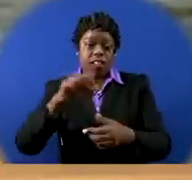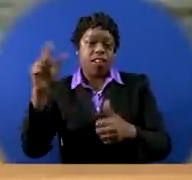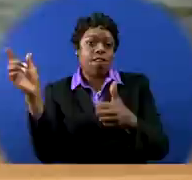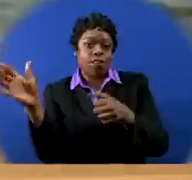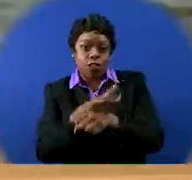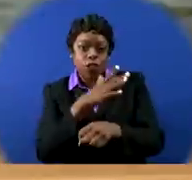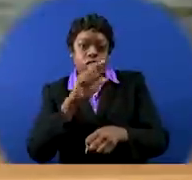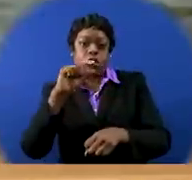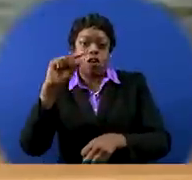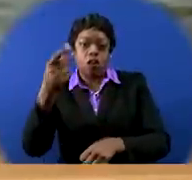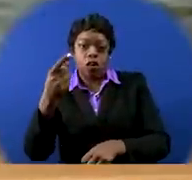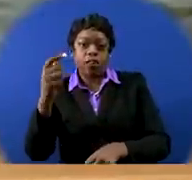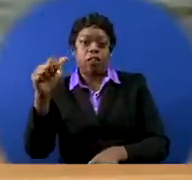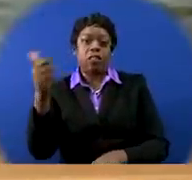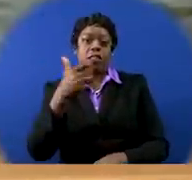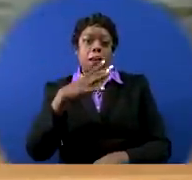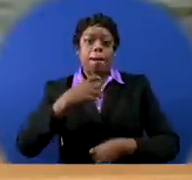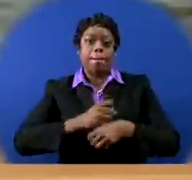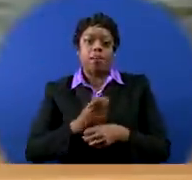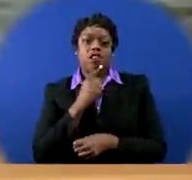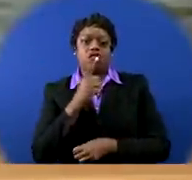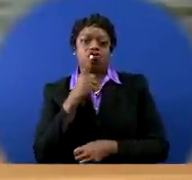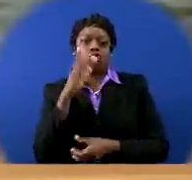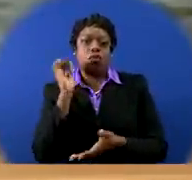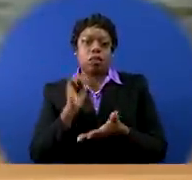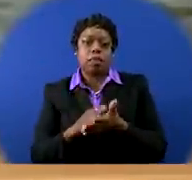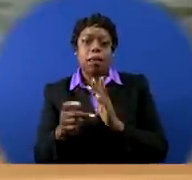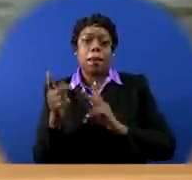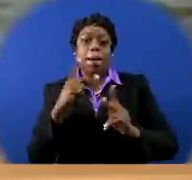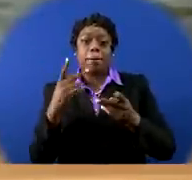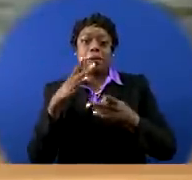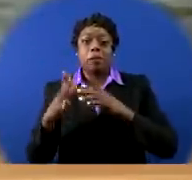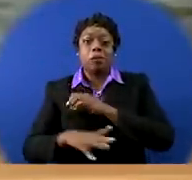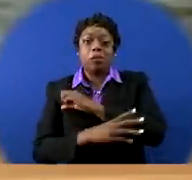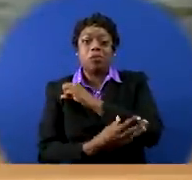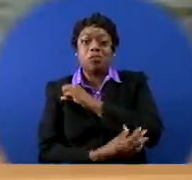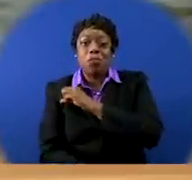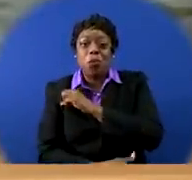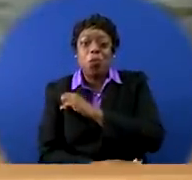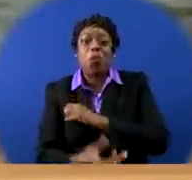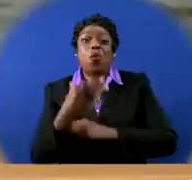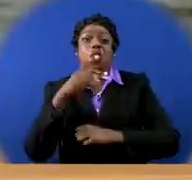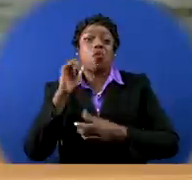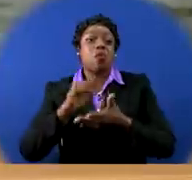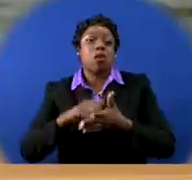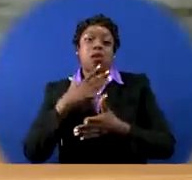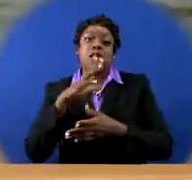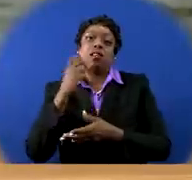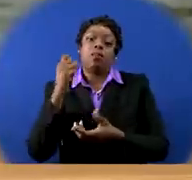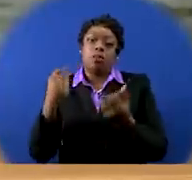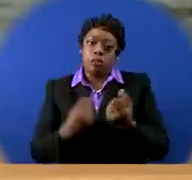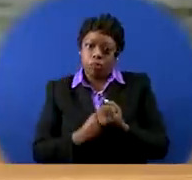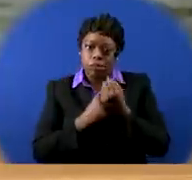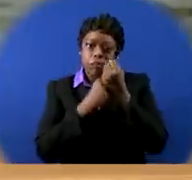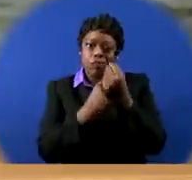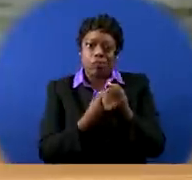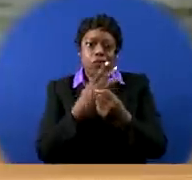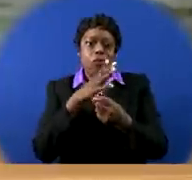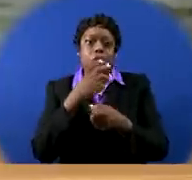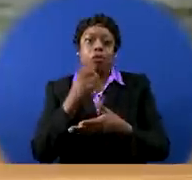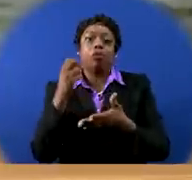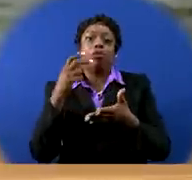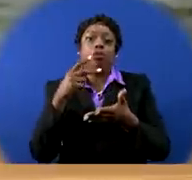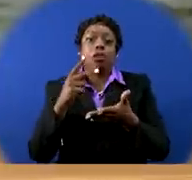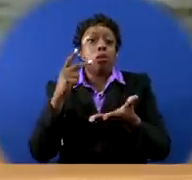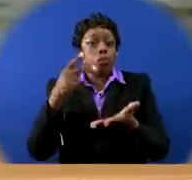make sure that people would go into poor houses or into poverty, even though he was supposed to be helping them. He would rather help